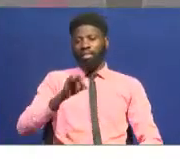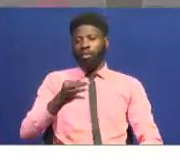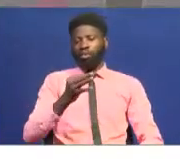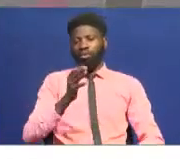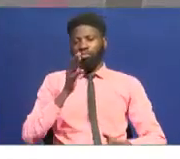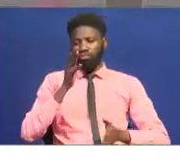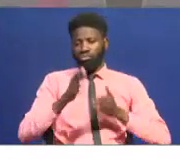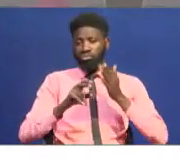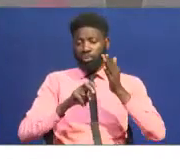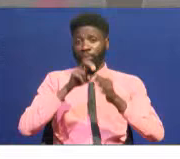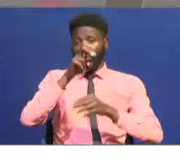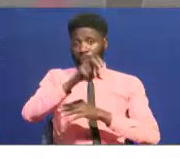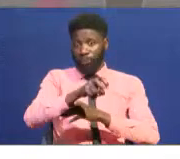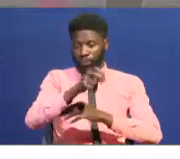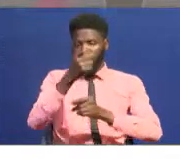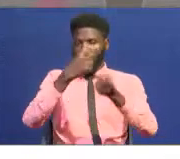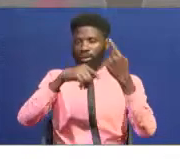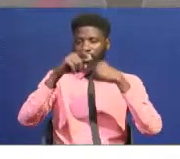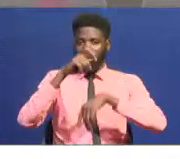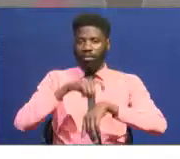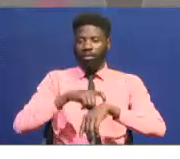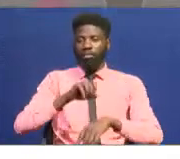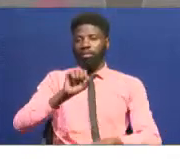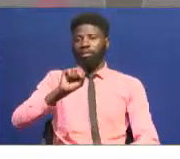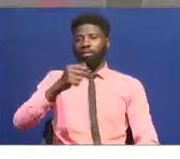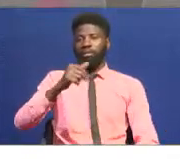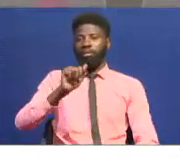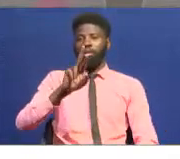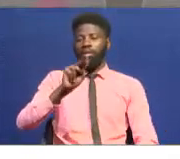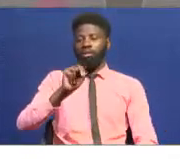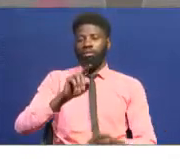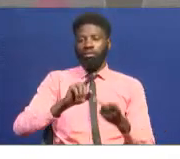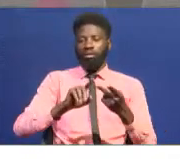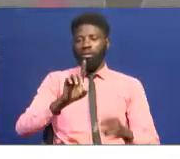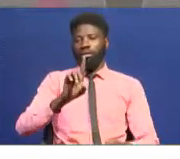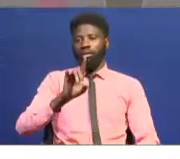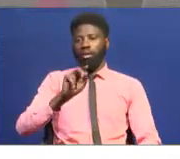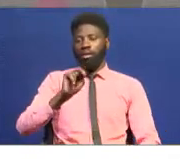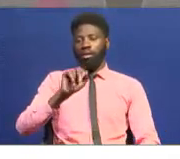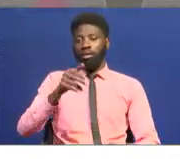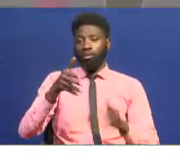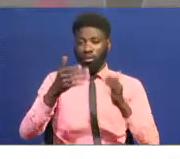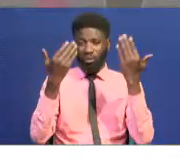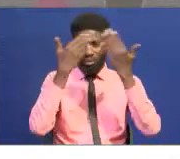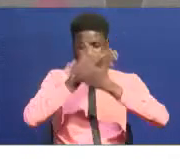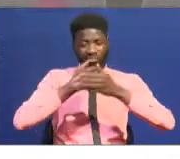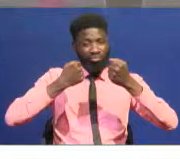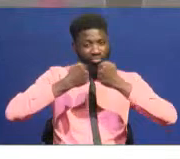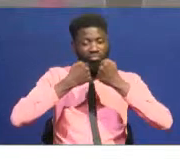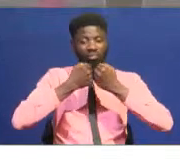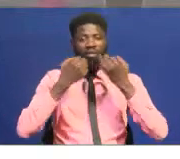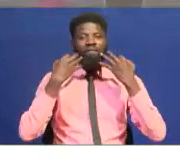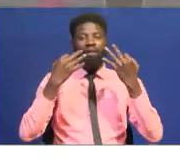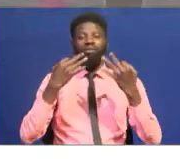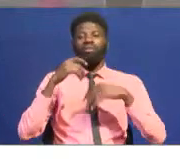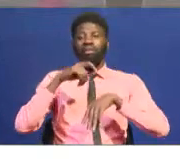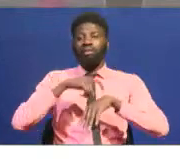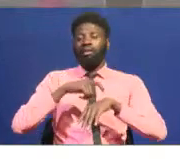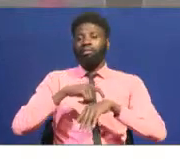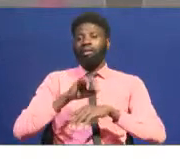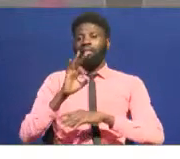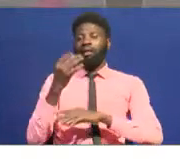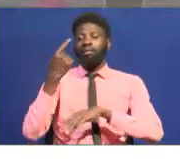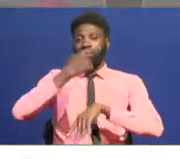when Sharon Chepkemoi and Diana Chepkemoi take to the track tonight in the final of the race on day three of the